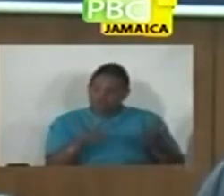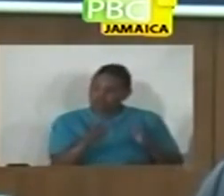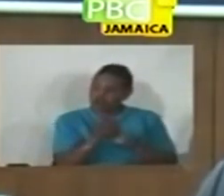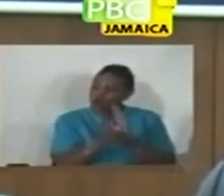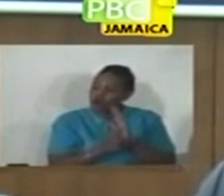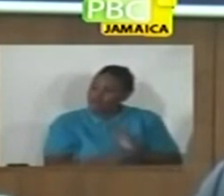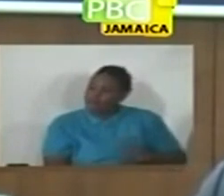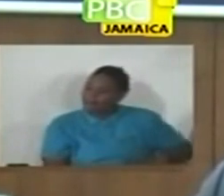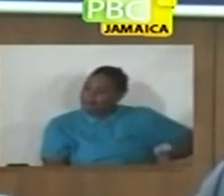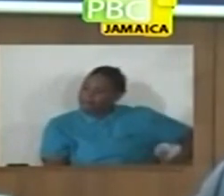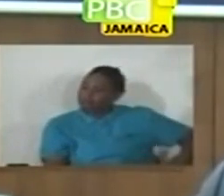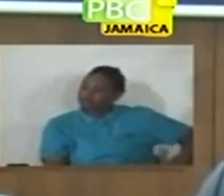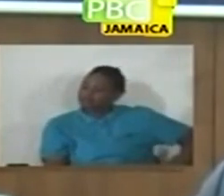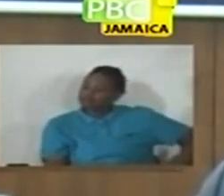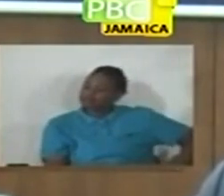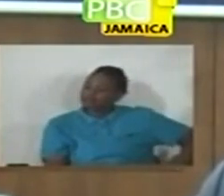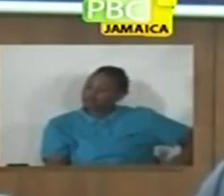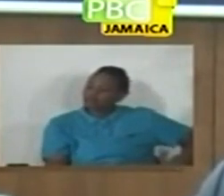law.